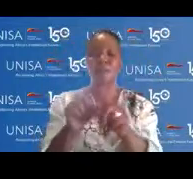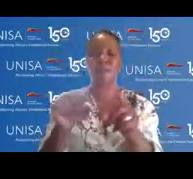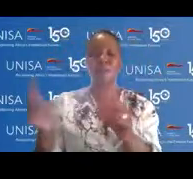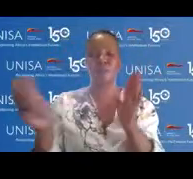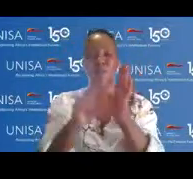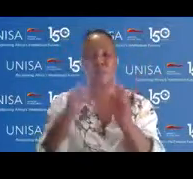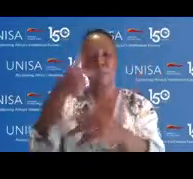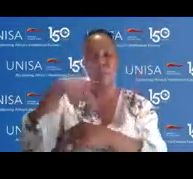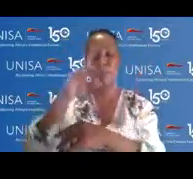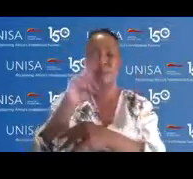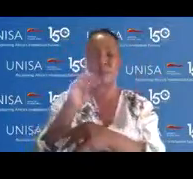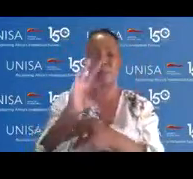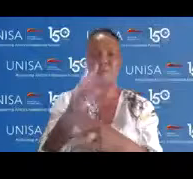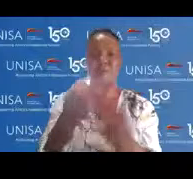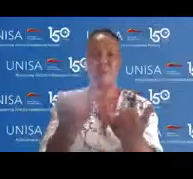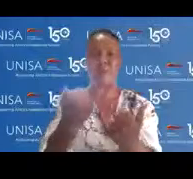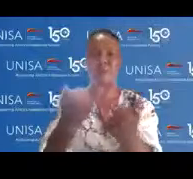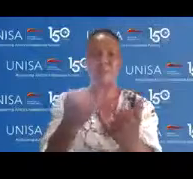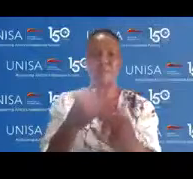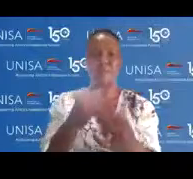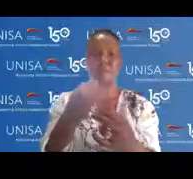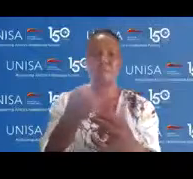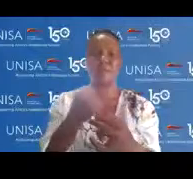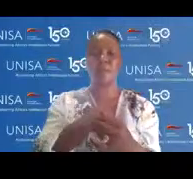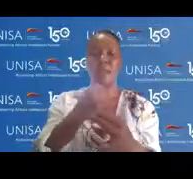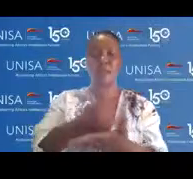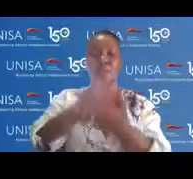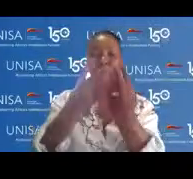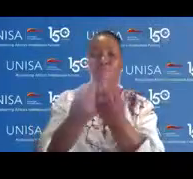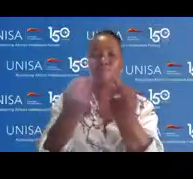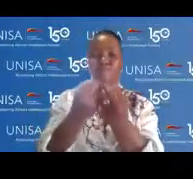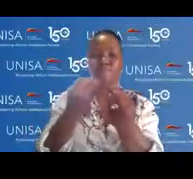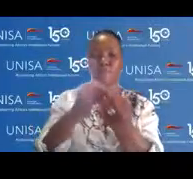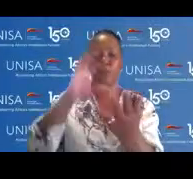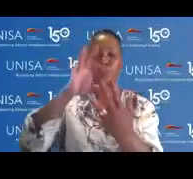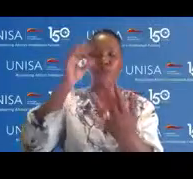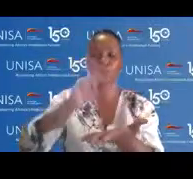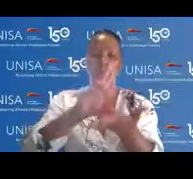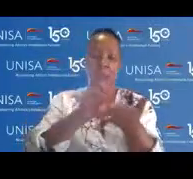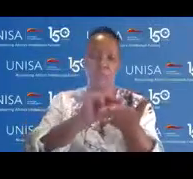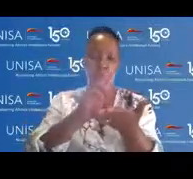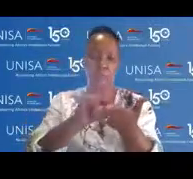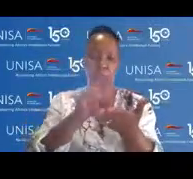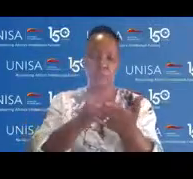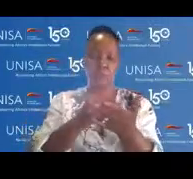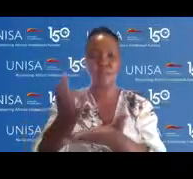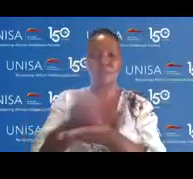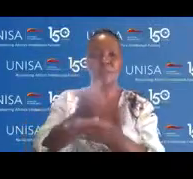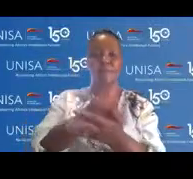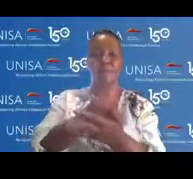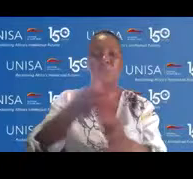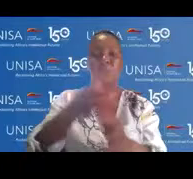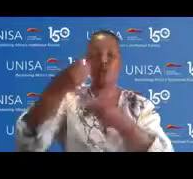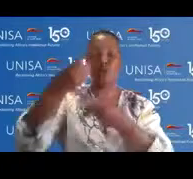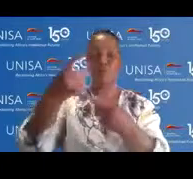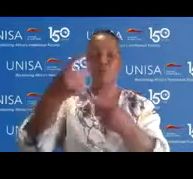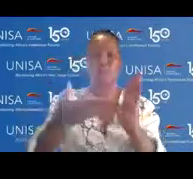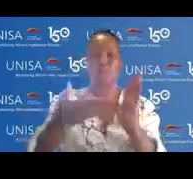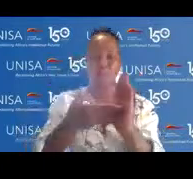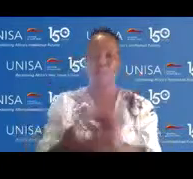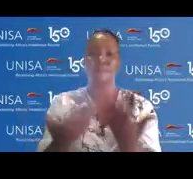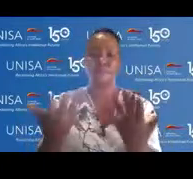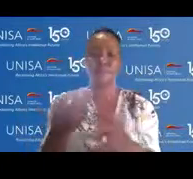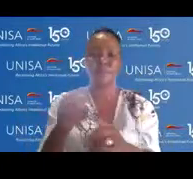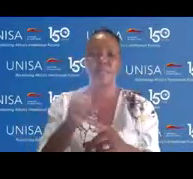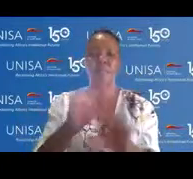then I can save it on my device. I can choose downloads, and then I can save the document right there. Okay, so this is how you save